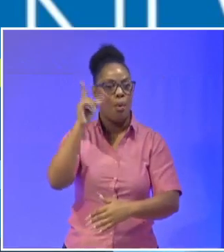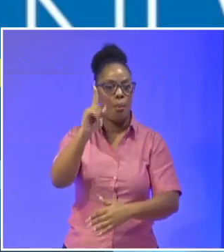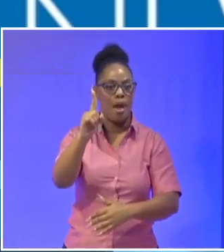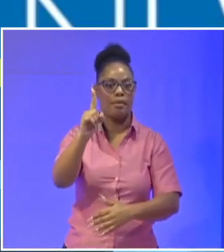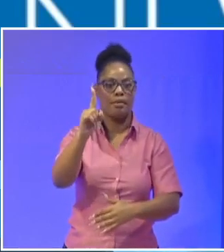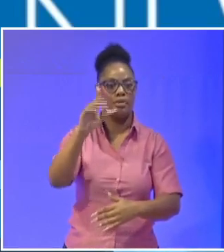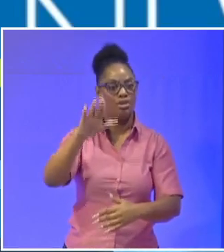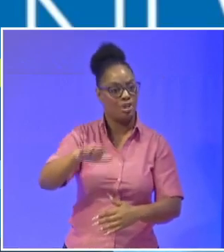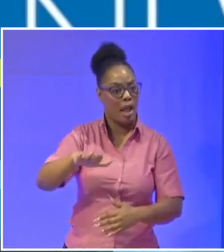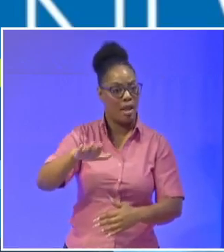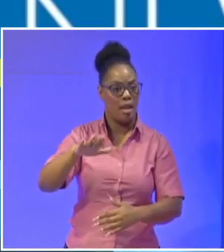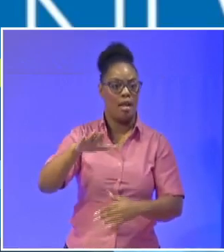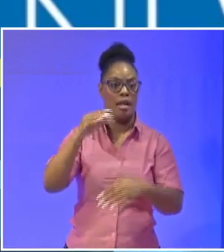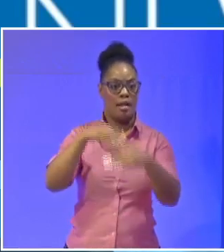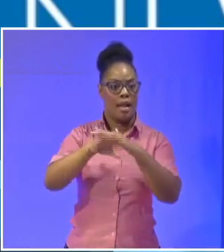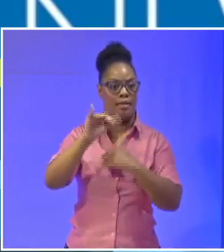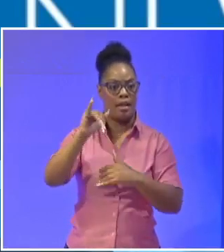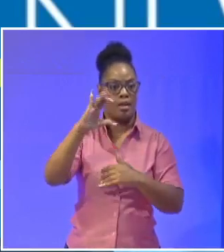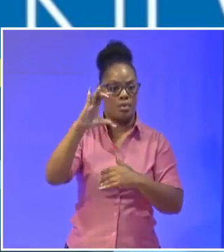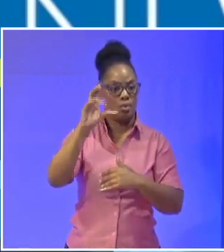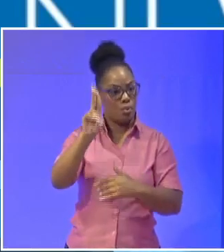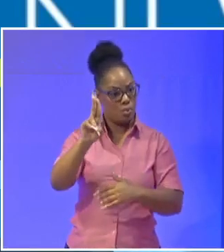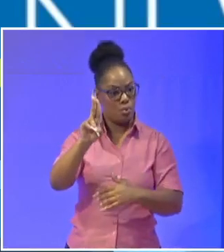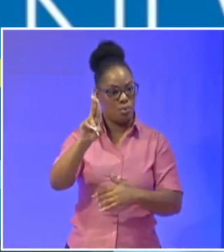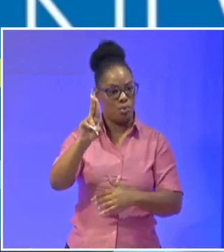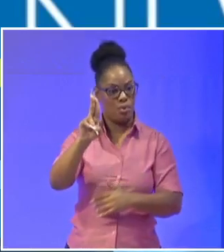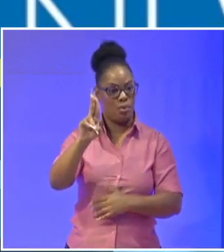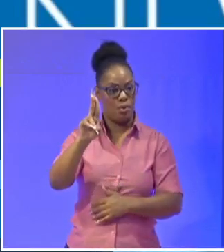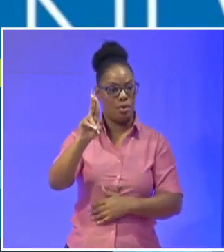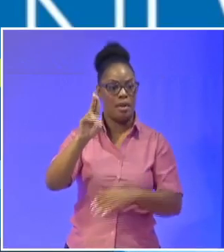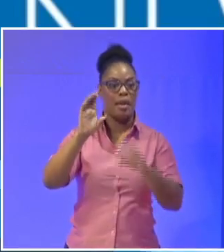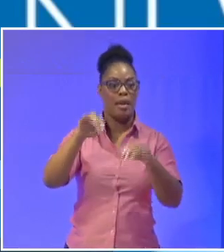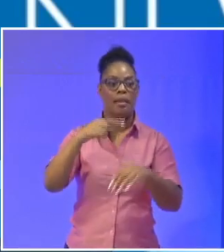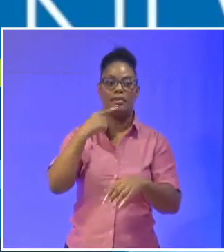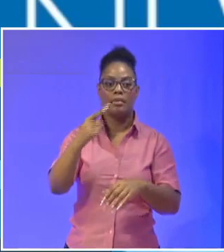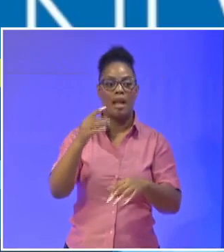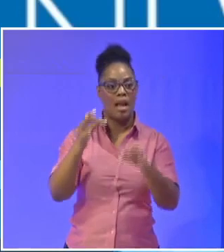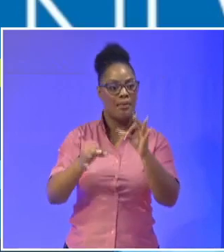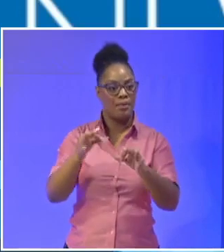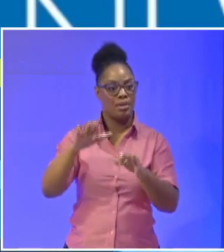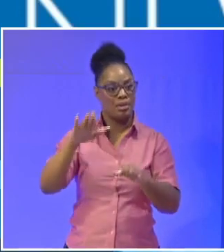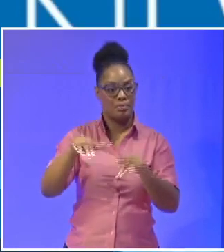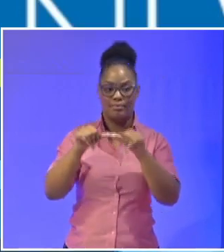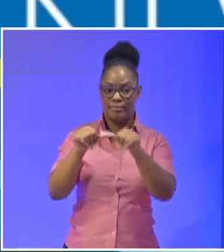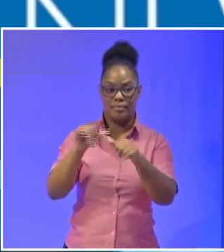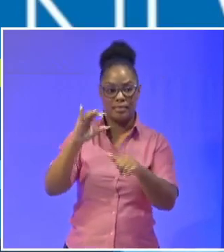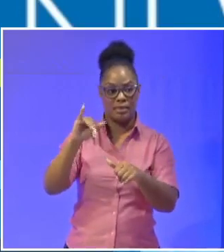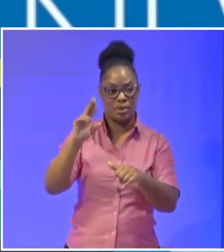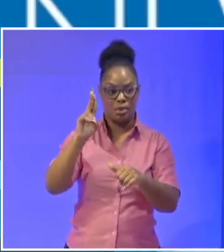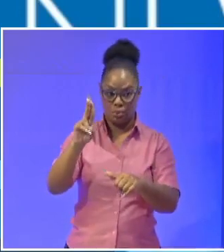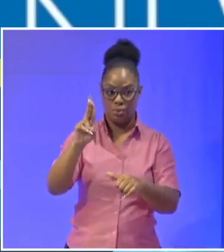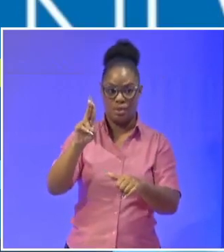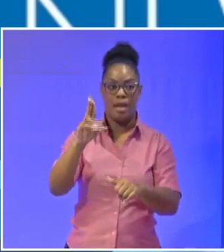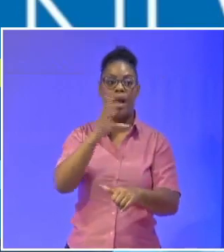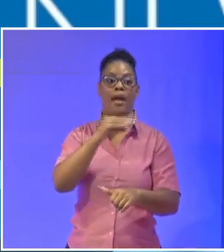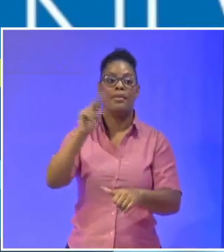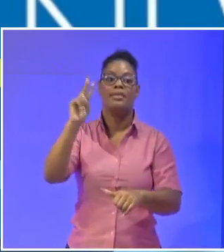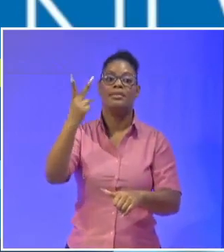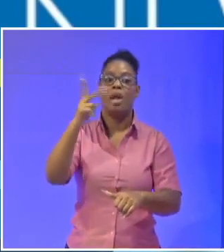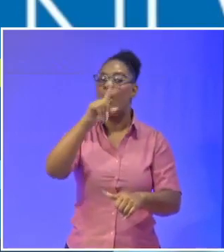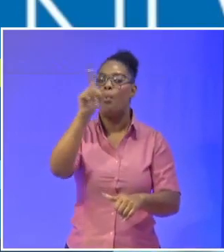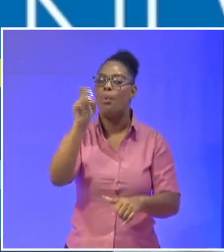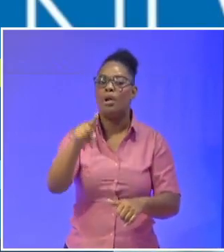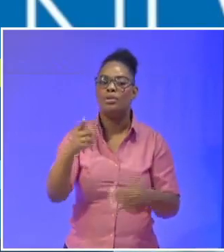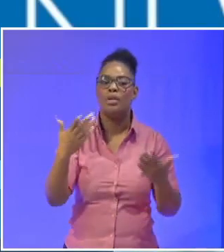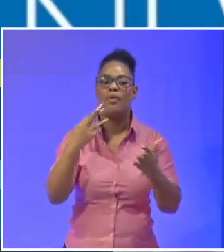ICU. Is that child still in ICU? Thank you. And Al, there have been reports of one